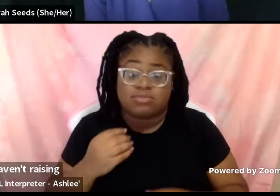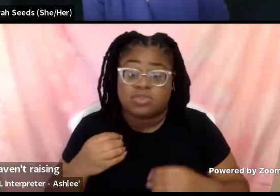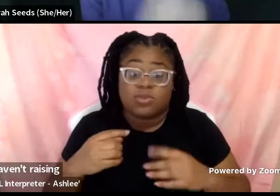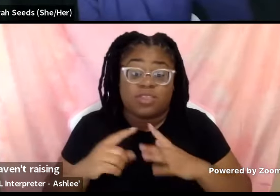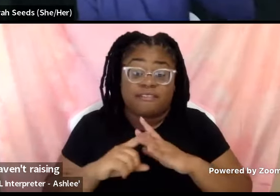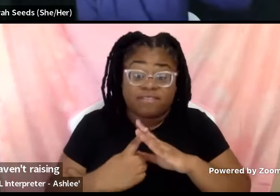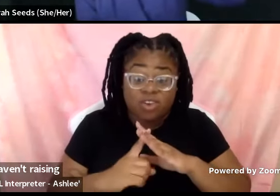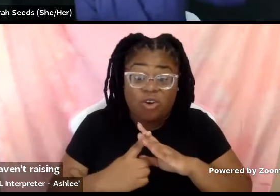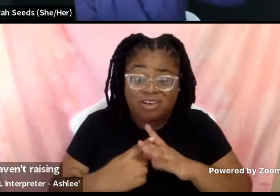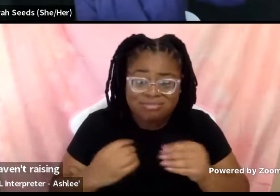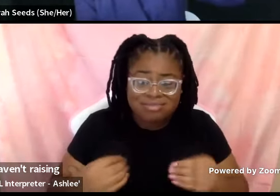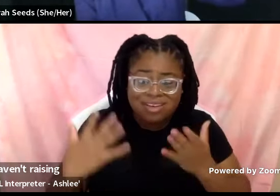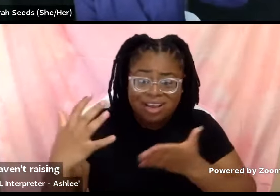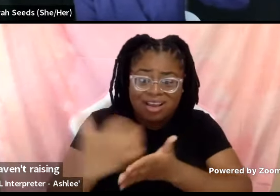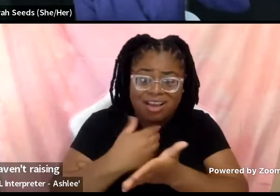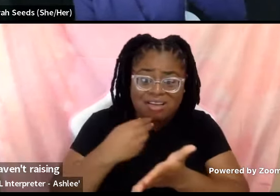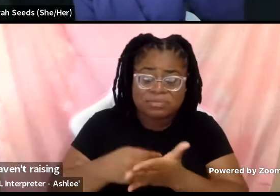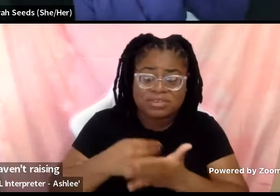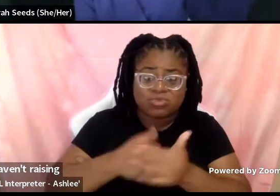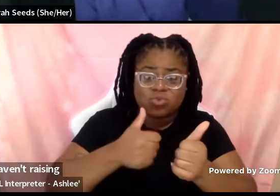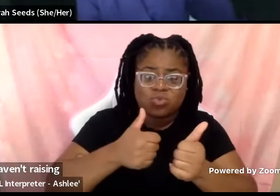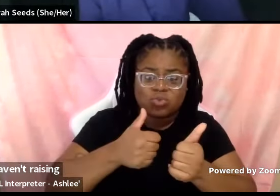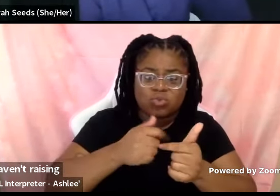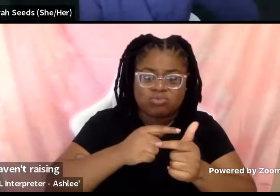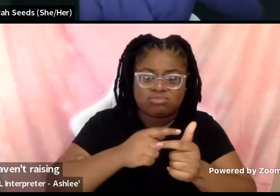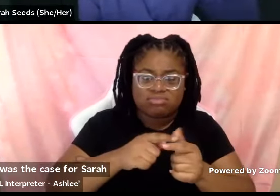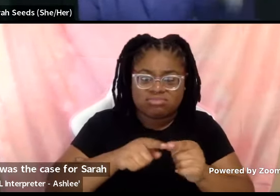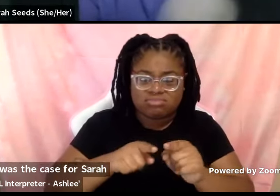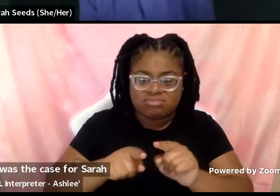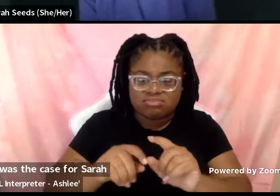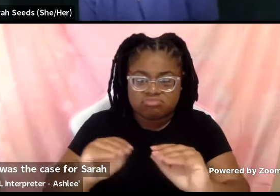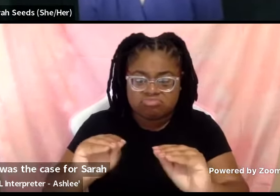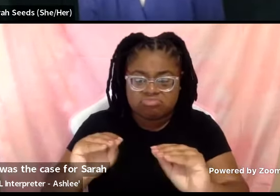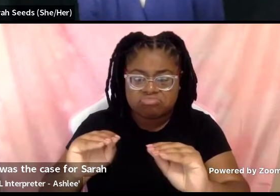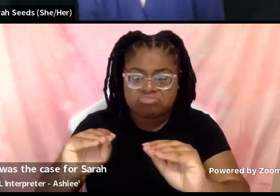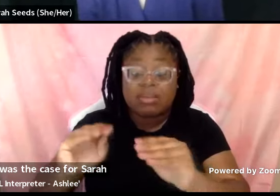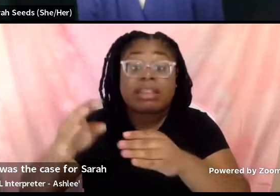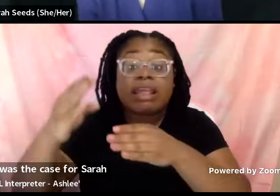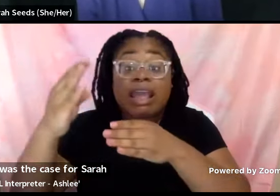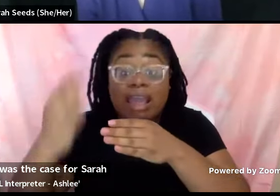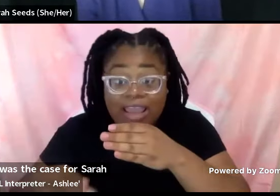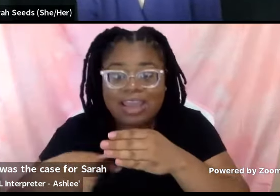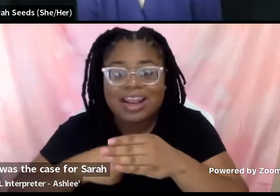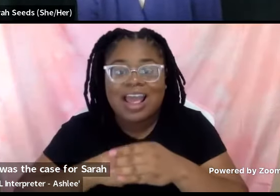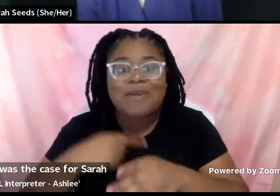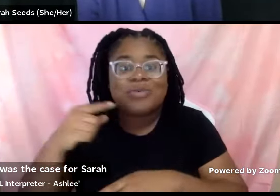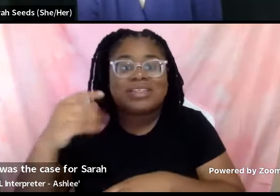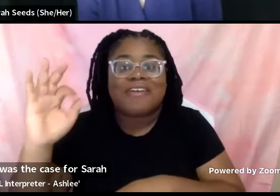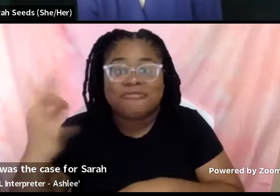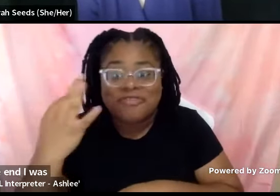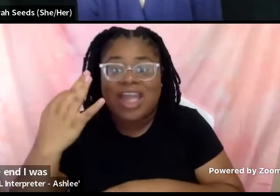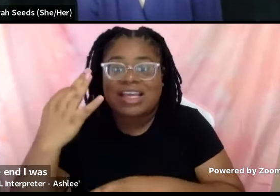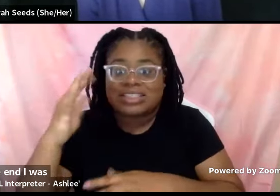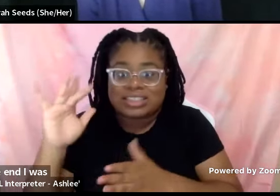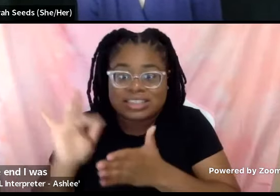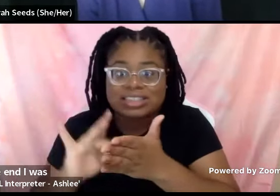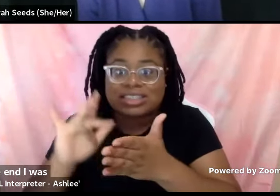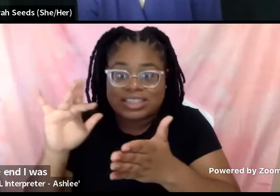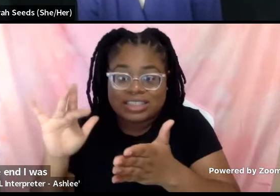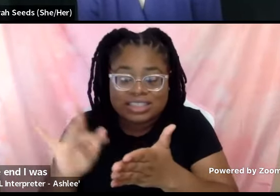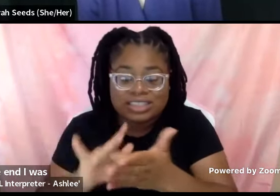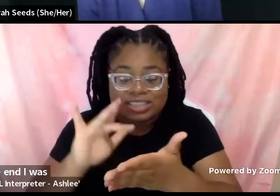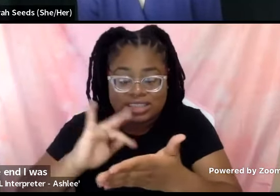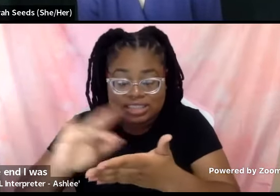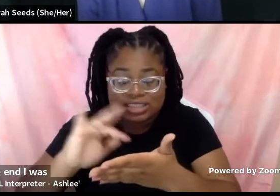money, and then at the end it was like I was in France seeing my in-laws, just refreshing the Kickstarter like at some